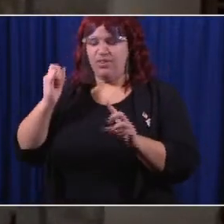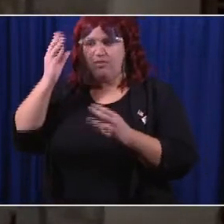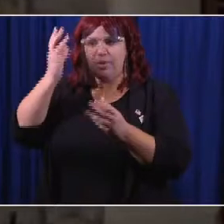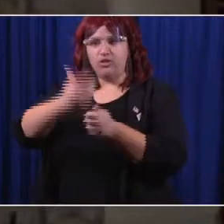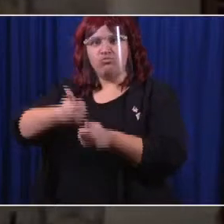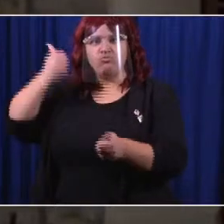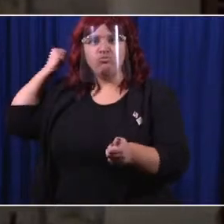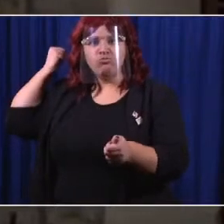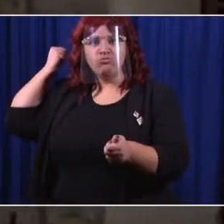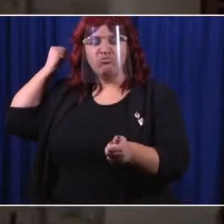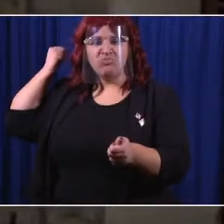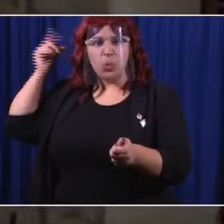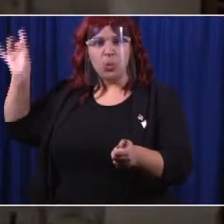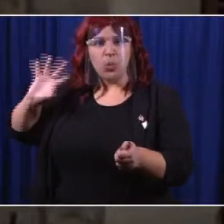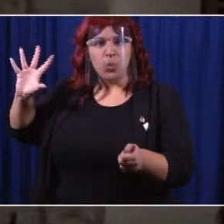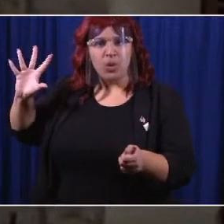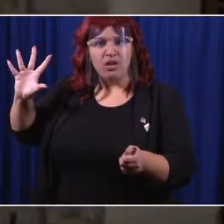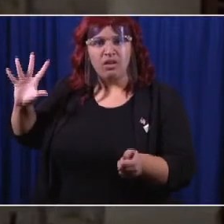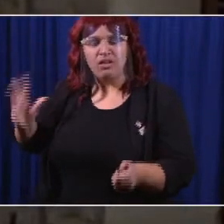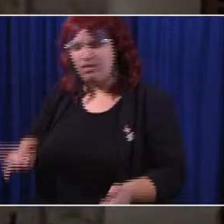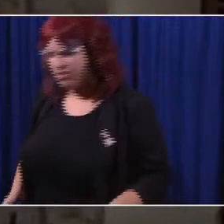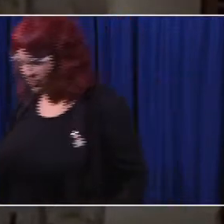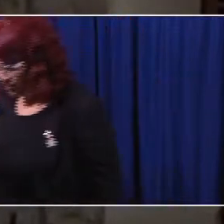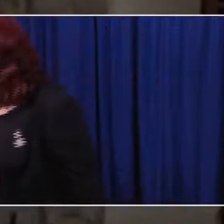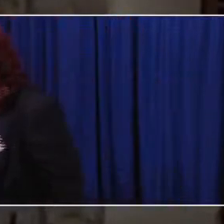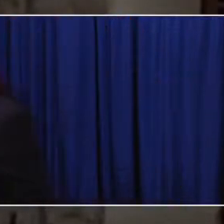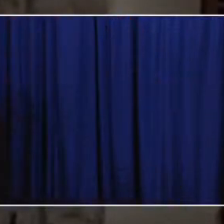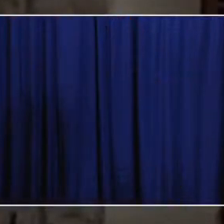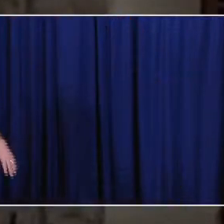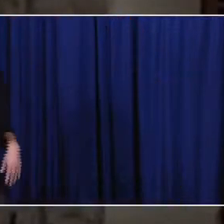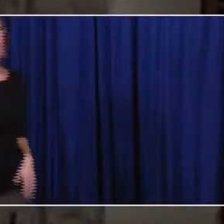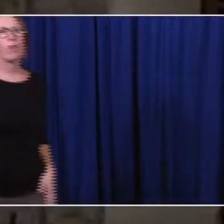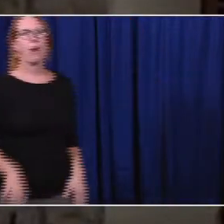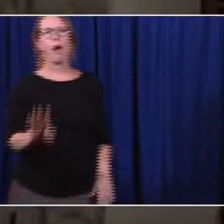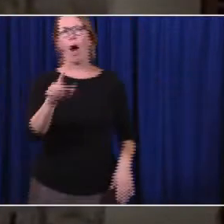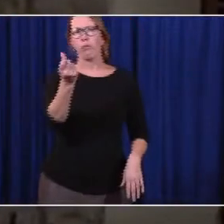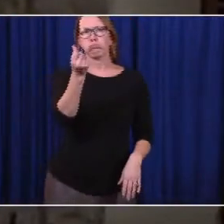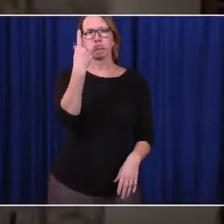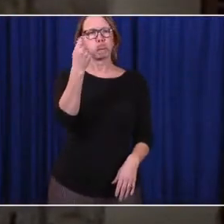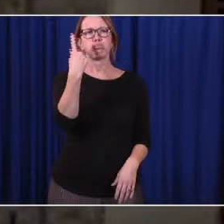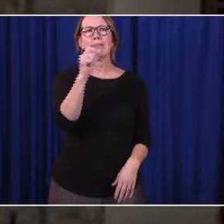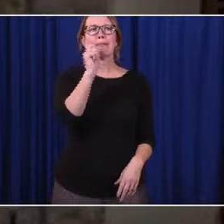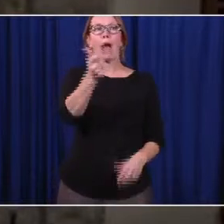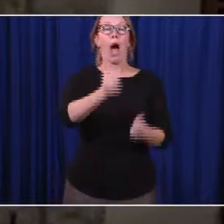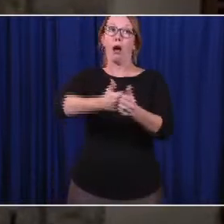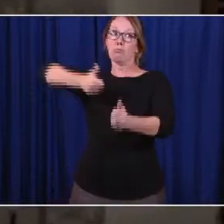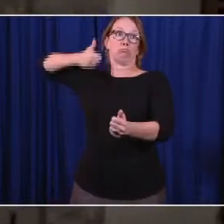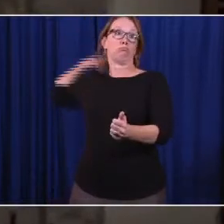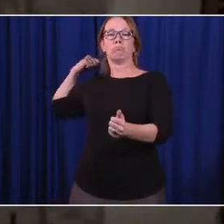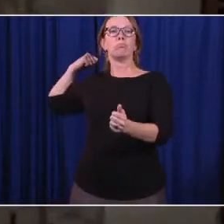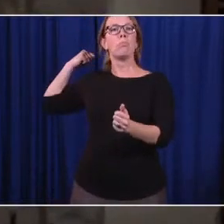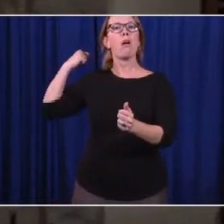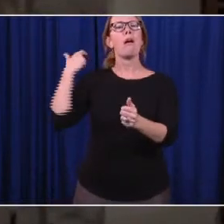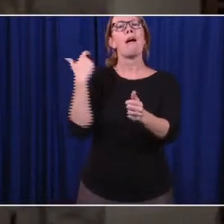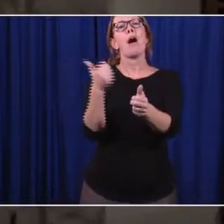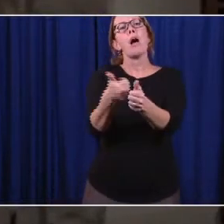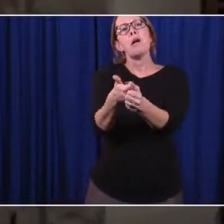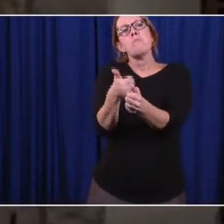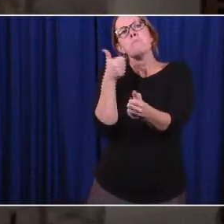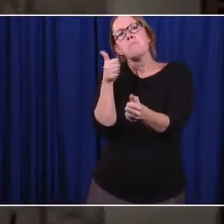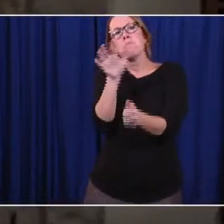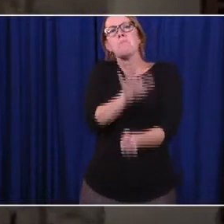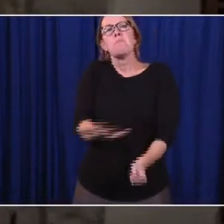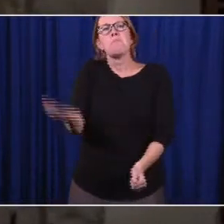not a massive hole. Here's where it stands now as of today. The backlog is, I believe,